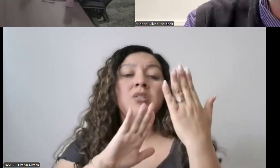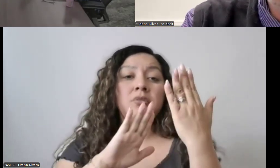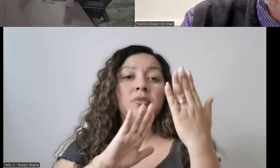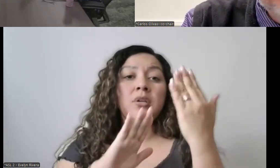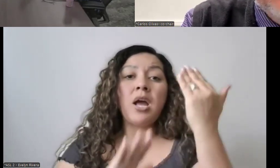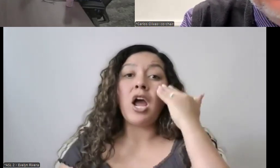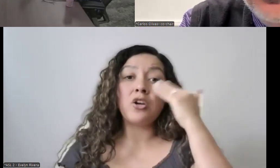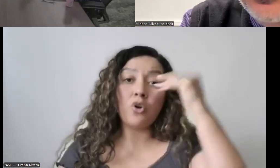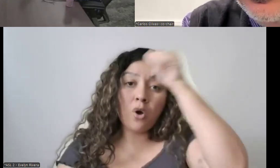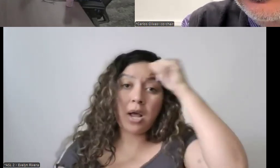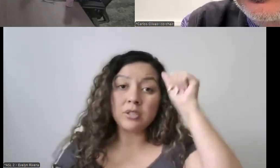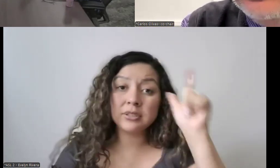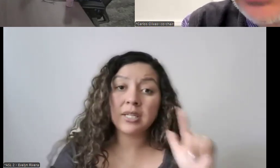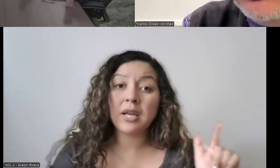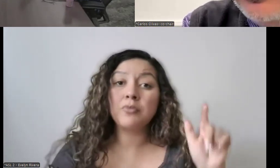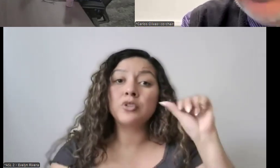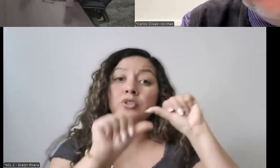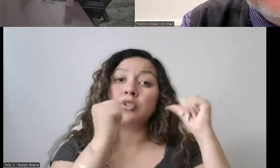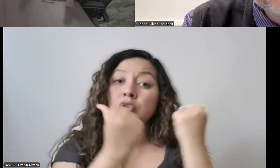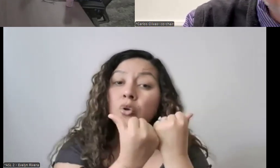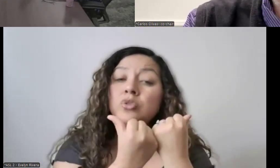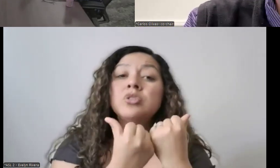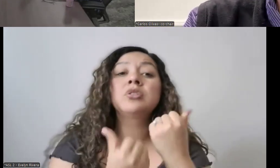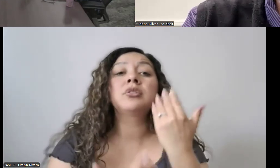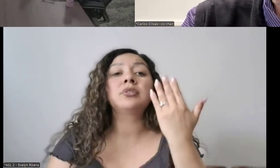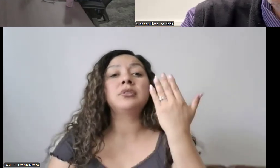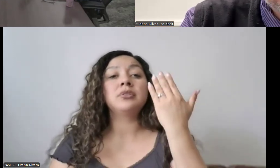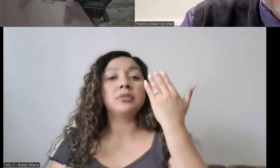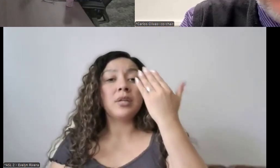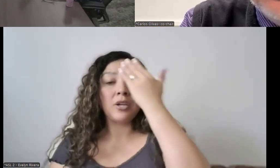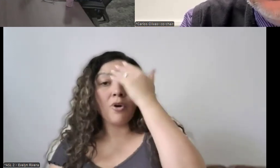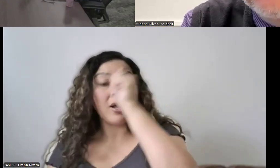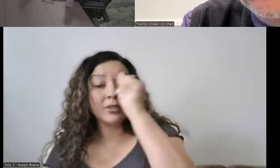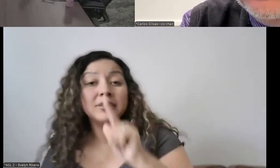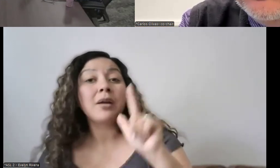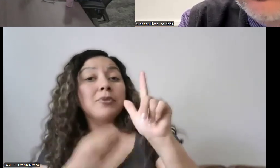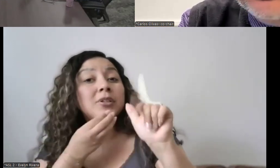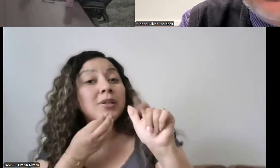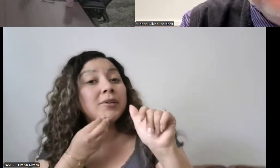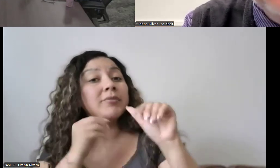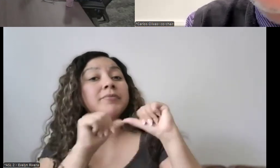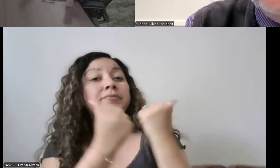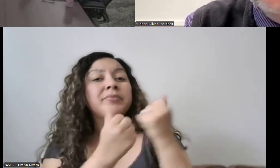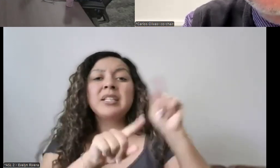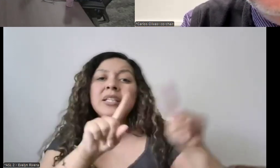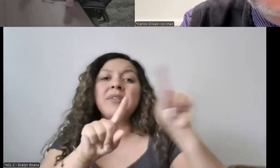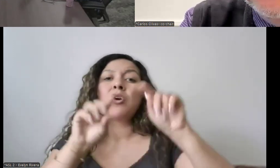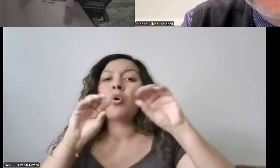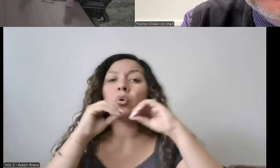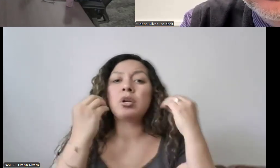Alzheimer's Association, Alzheimer's Los Angeles, a variety of different organizations,